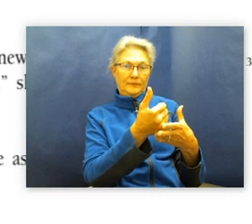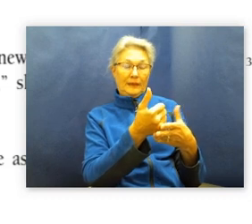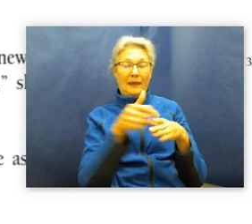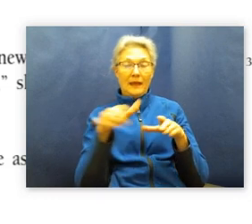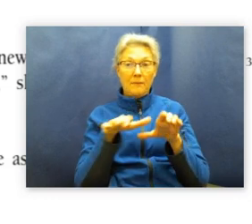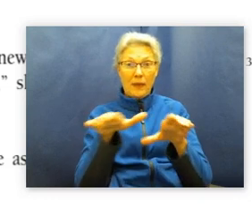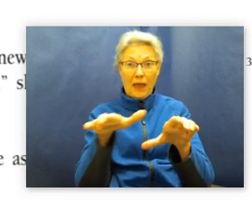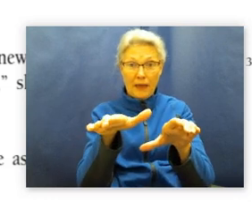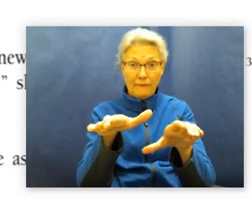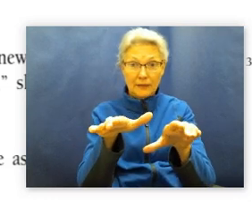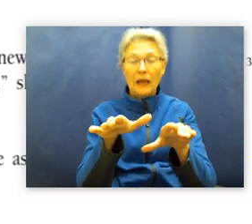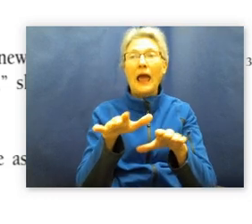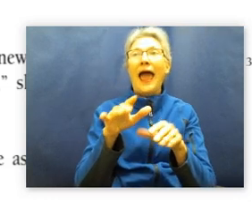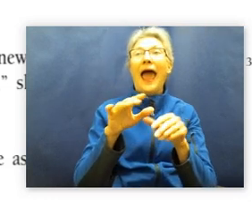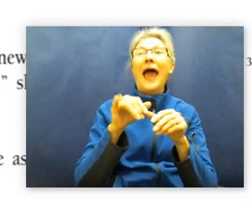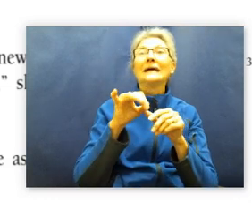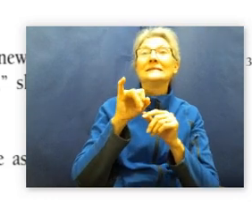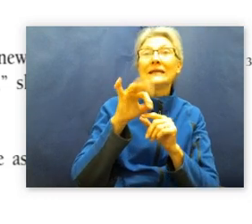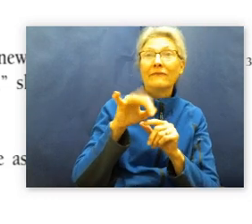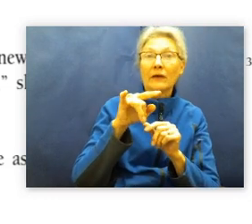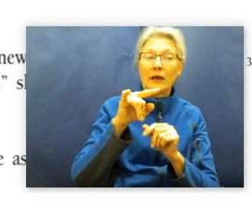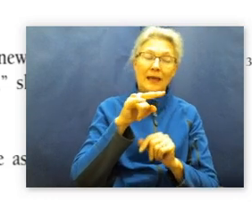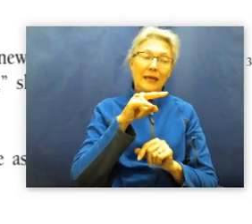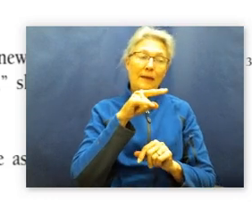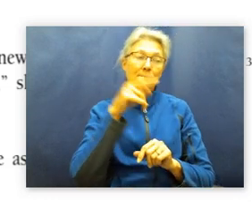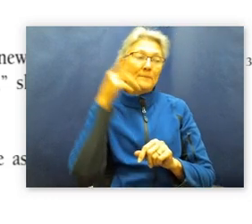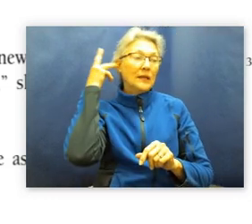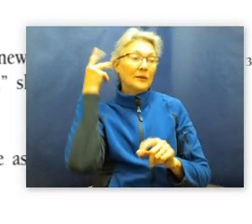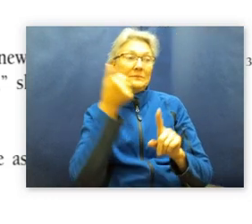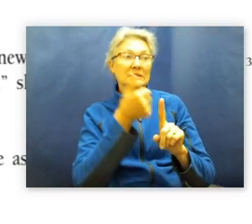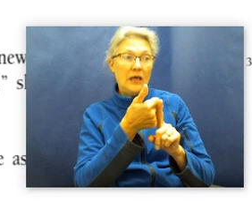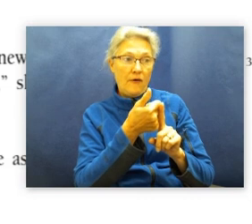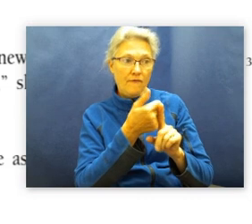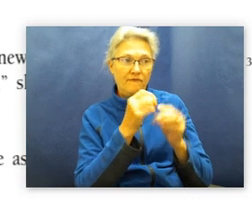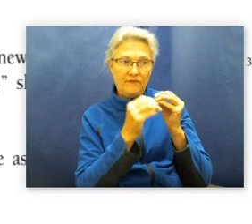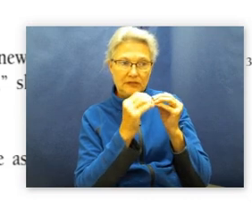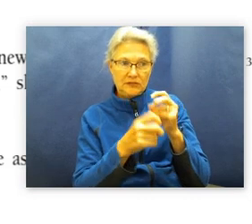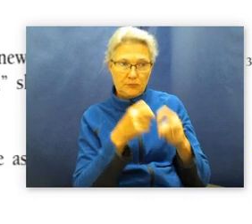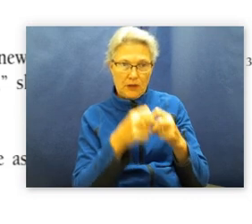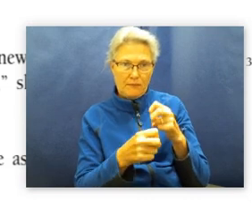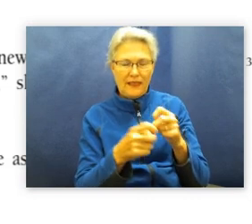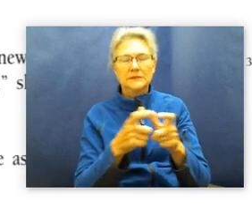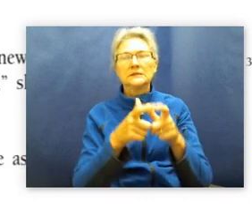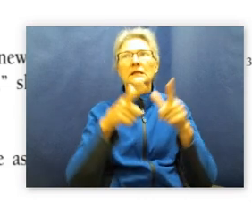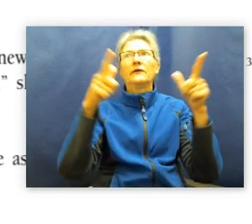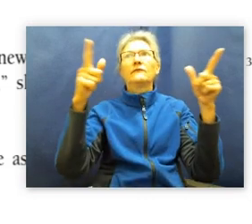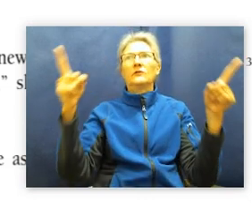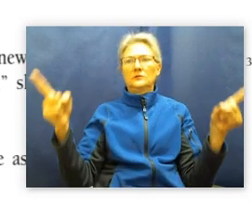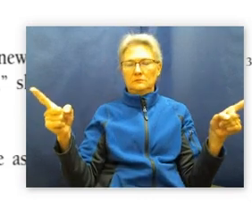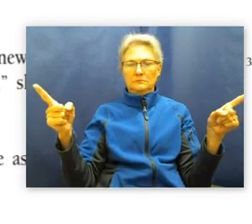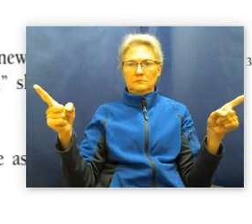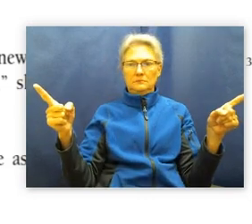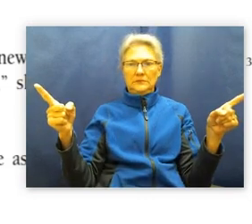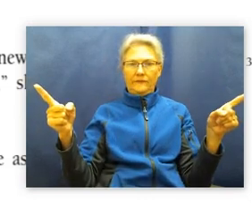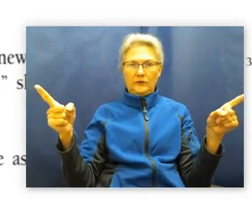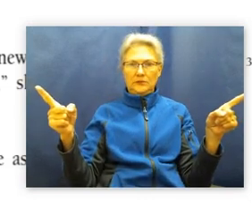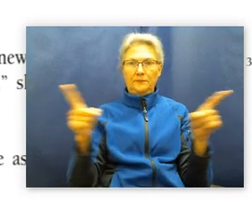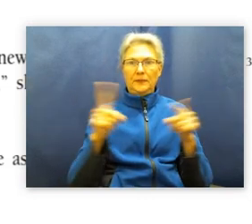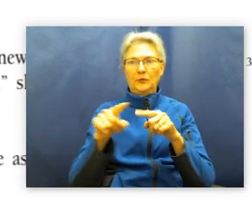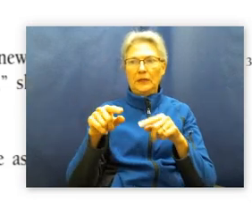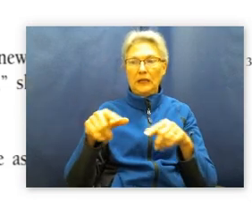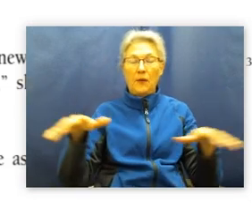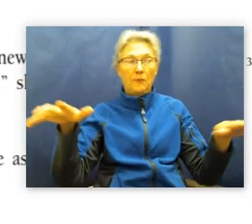acted as if he was the one to fix this problem. So already that's a huge difference between Peter and Scarecrow and how